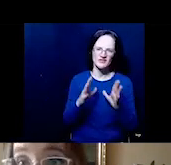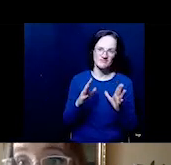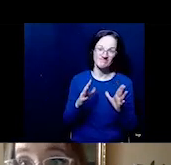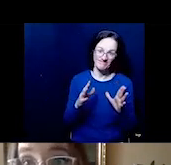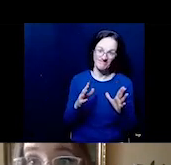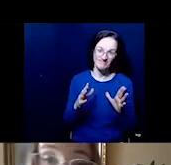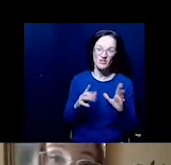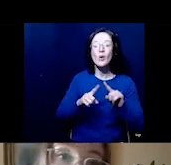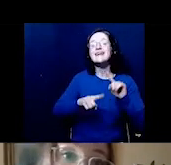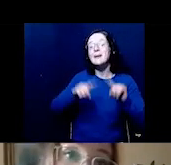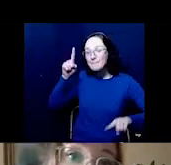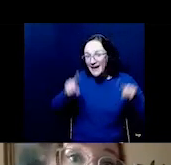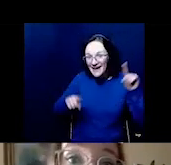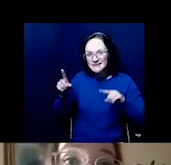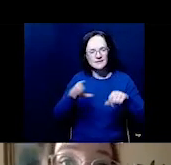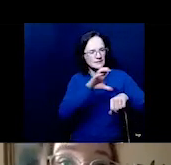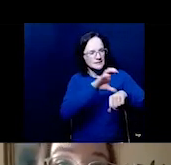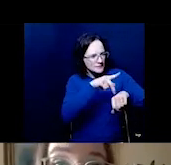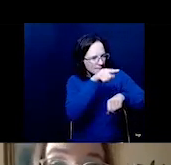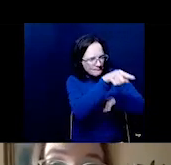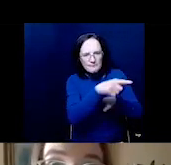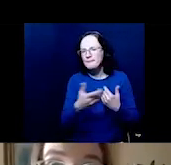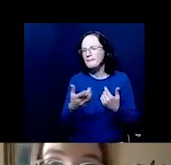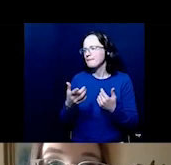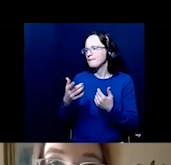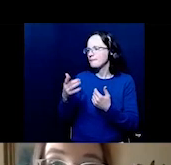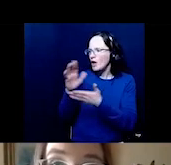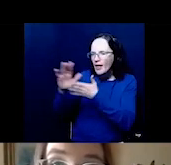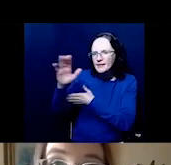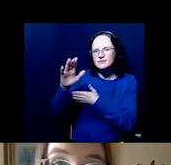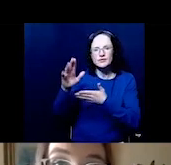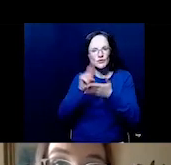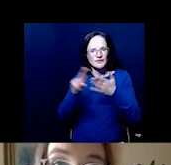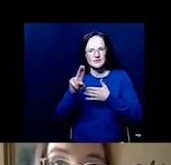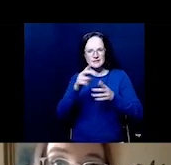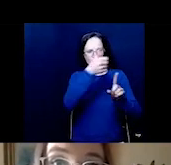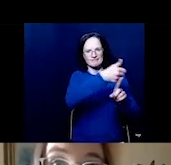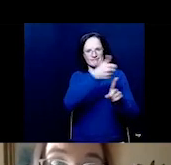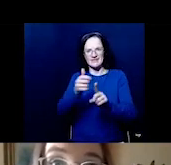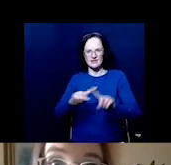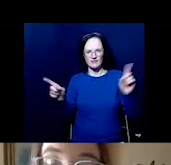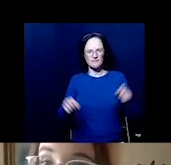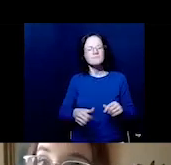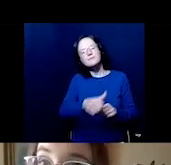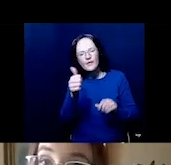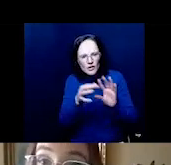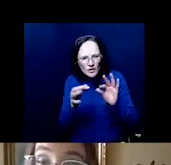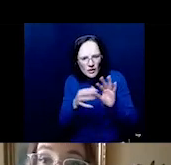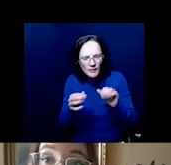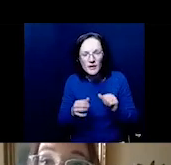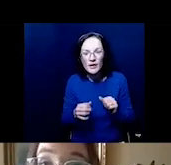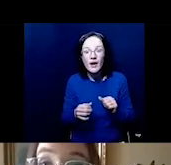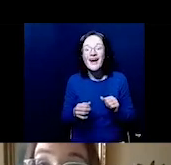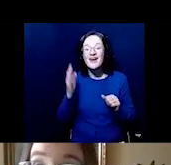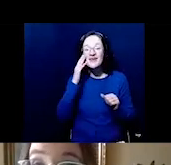in CGIPS. So when we have group work time, the room gets really noisy and I struggle to focus.